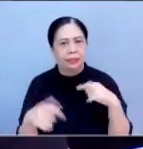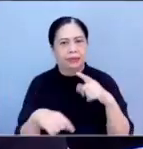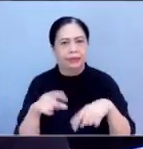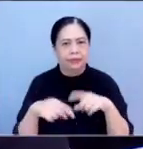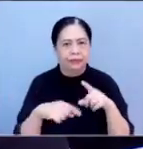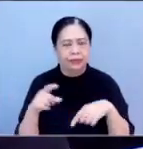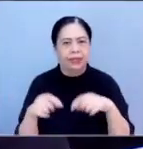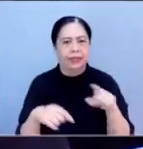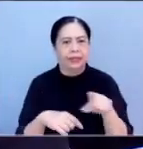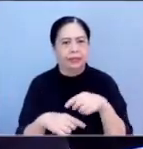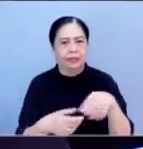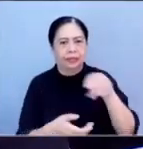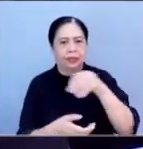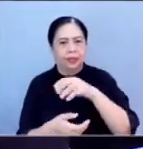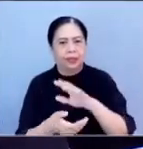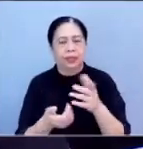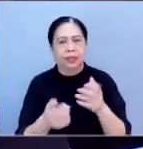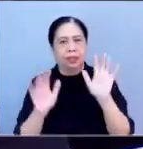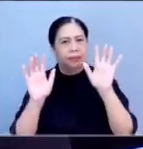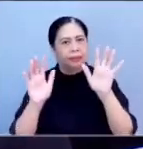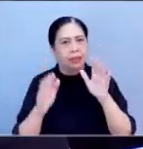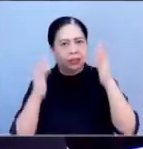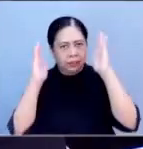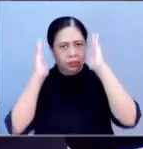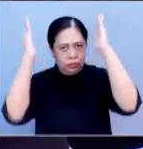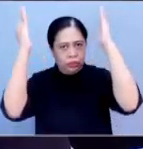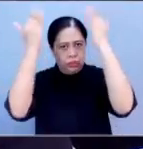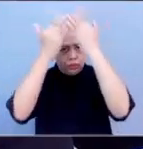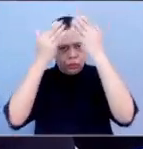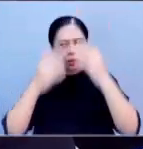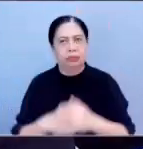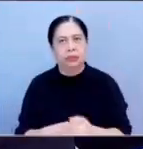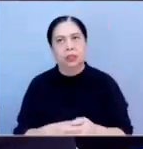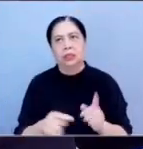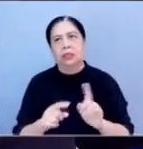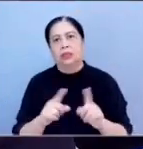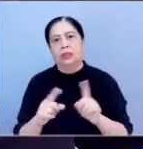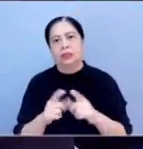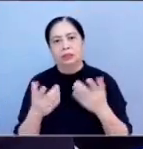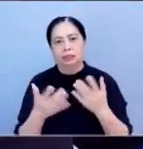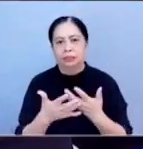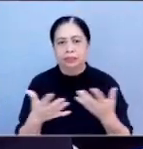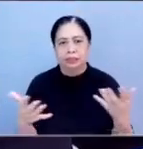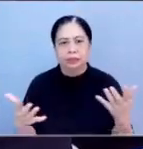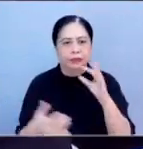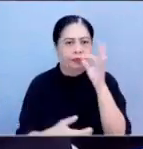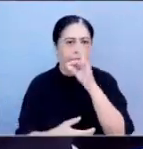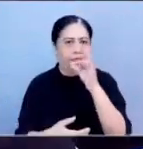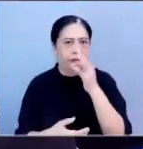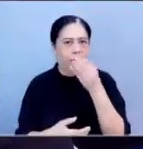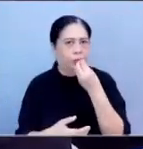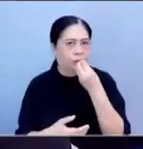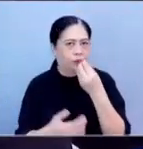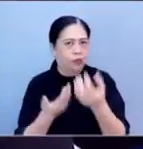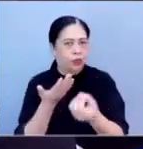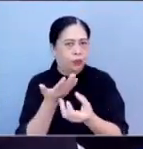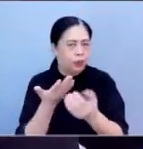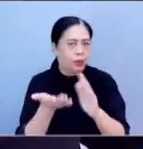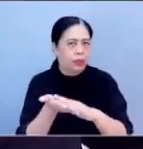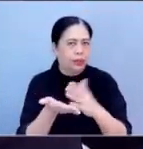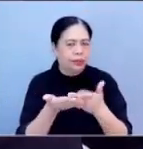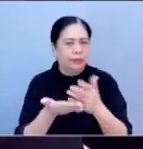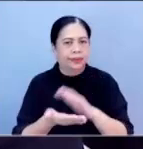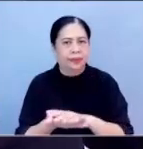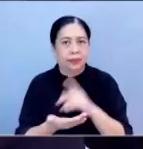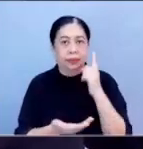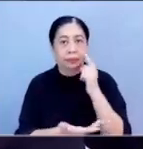Kathy, she's an amazing chef, and so she teaches me a lot of like the Filipino cuisine dishes. You know what? The moms